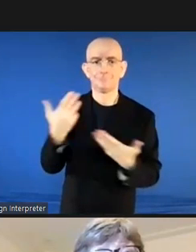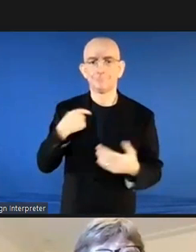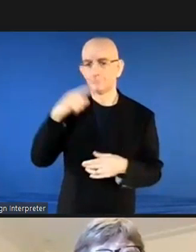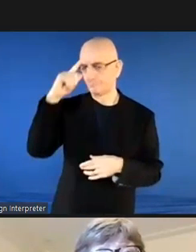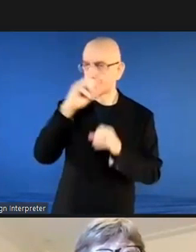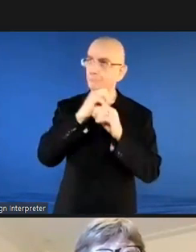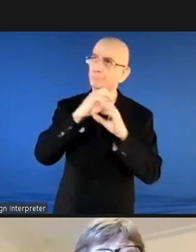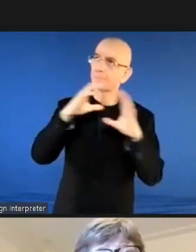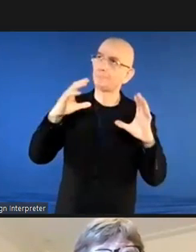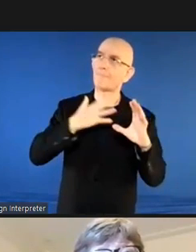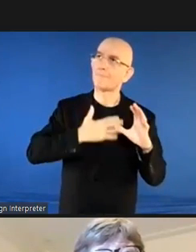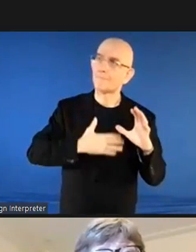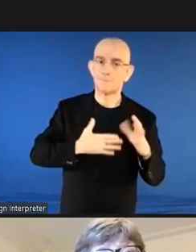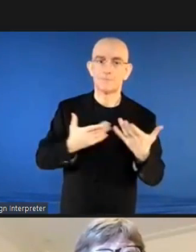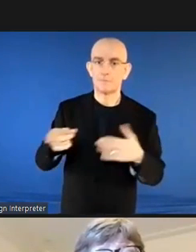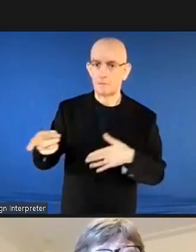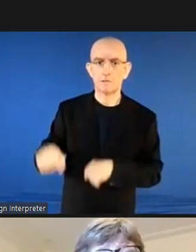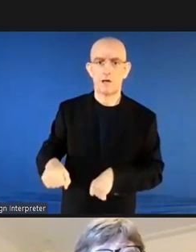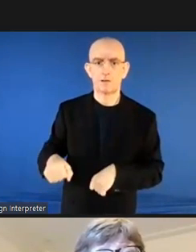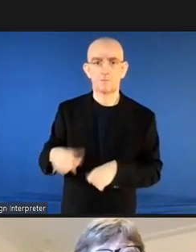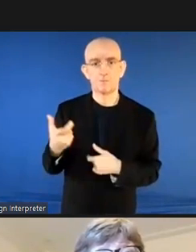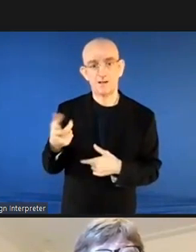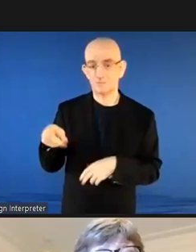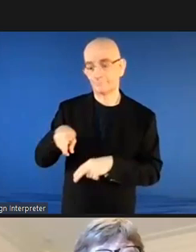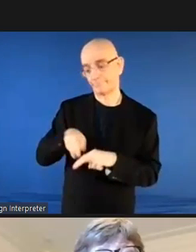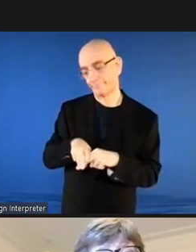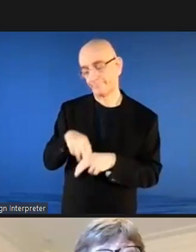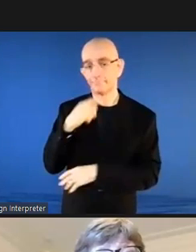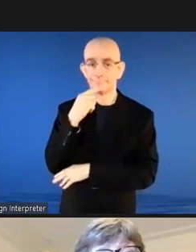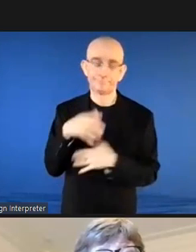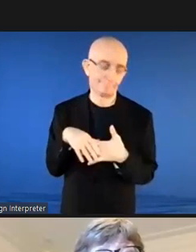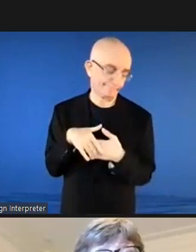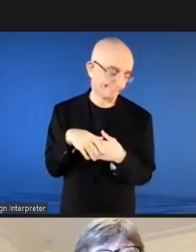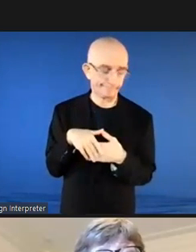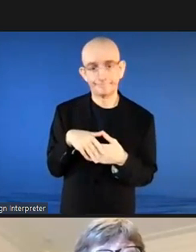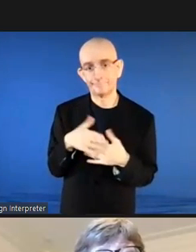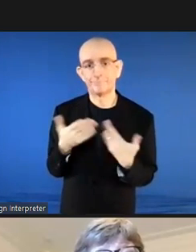communicate because there's lack of understanding about deafness, lack of